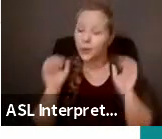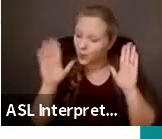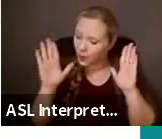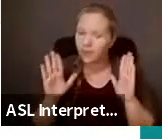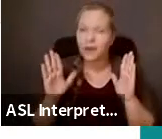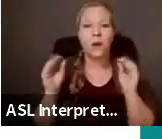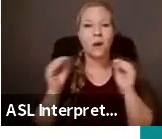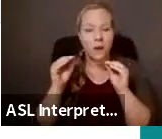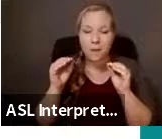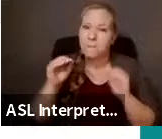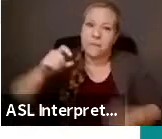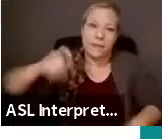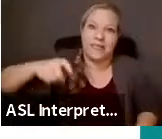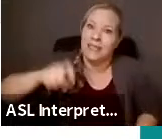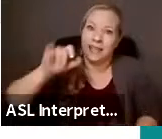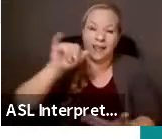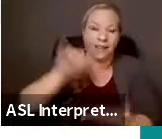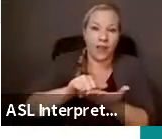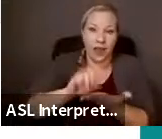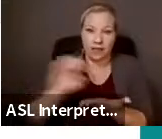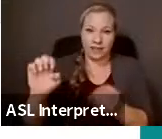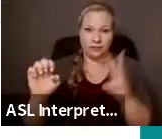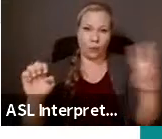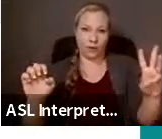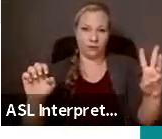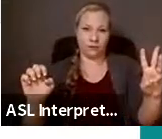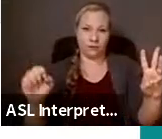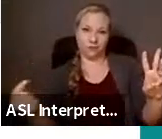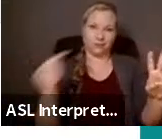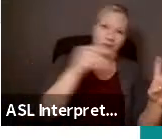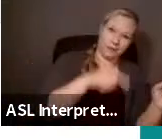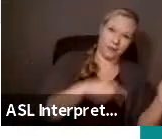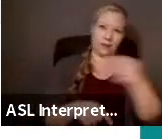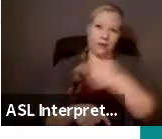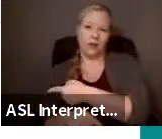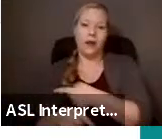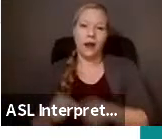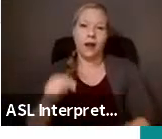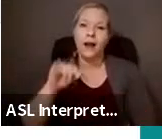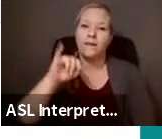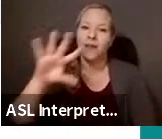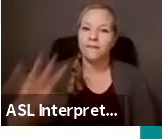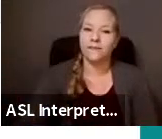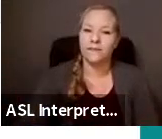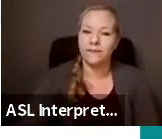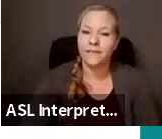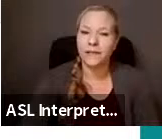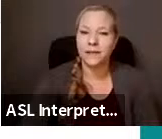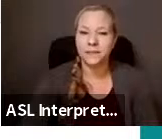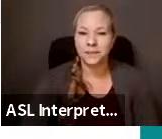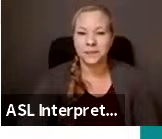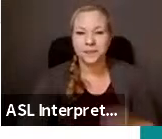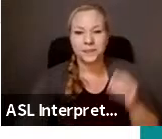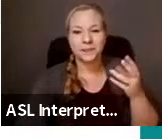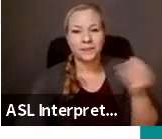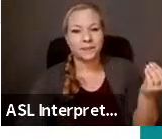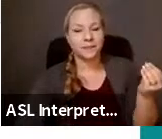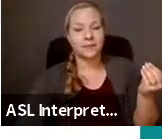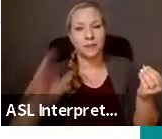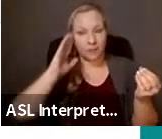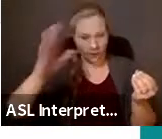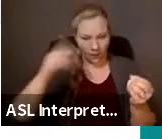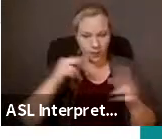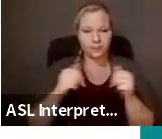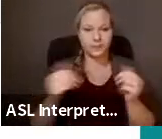a much needed east-west connection across I-5 there. There will be a new arterial